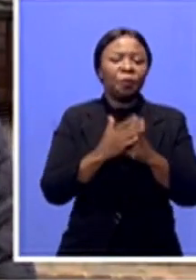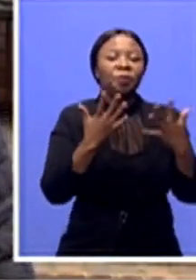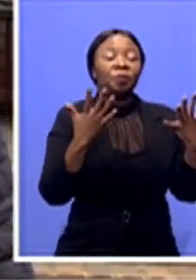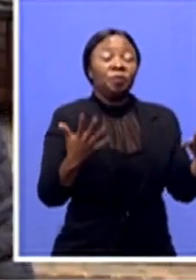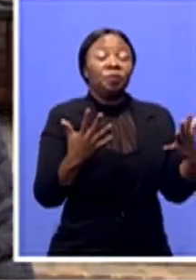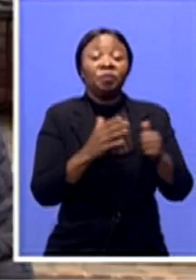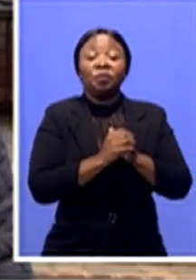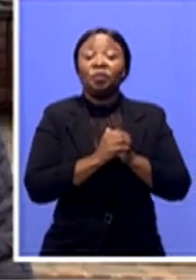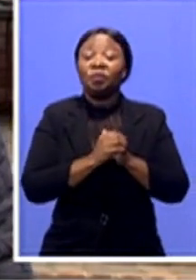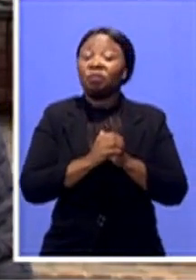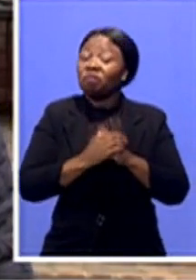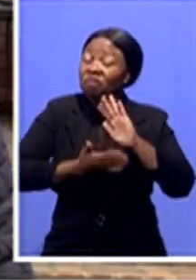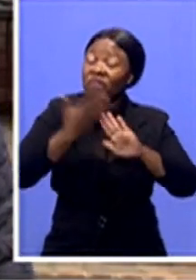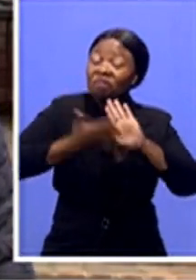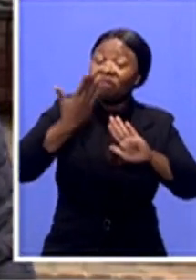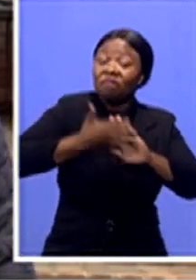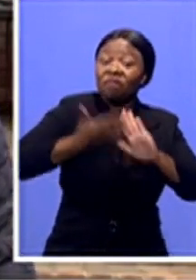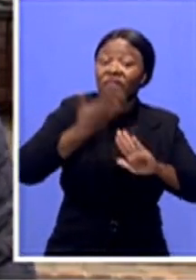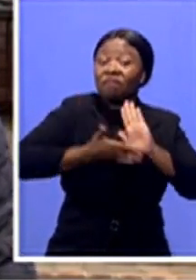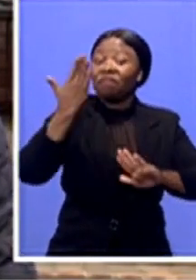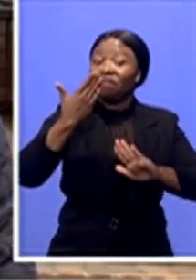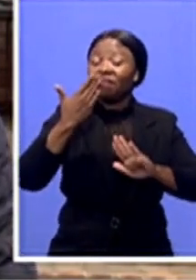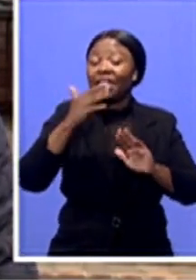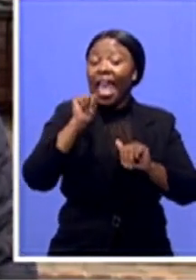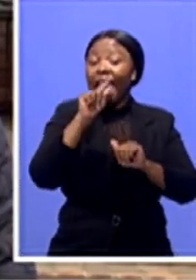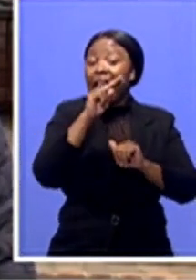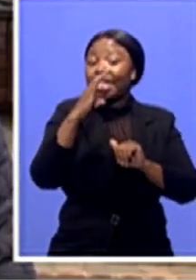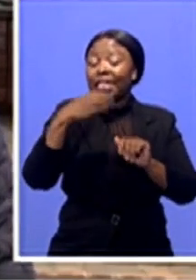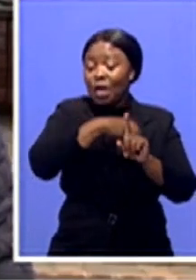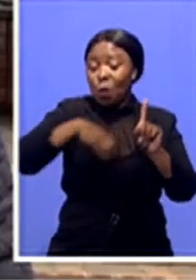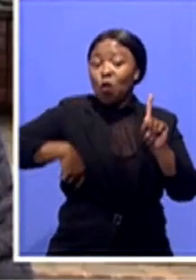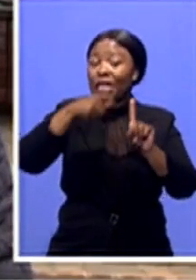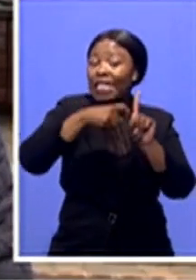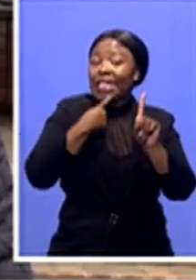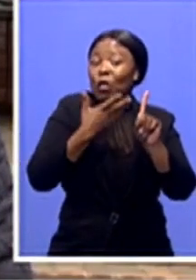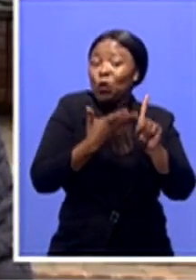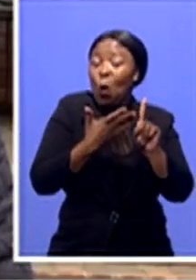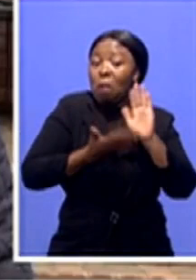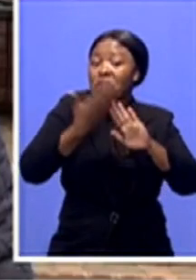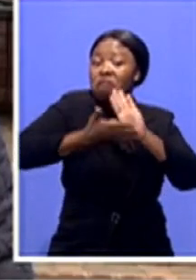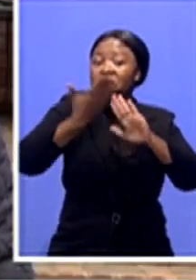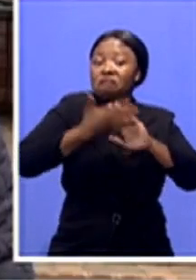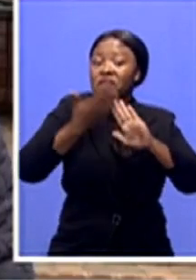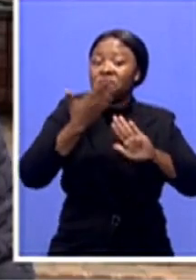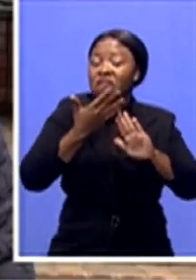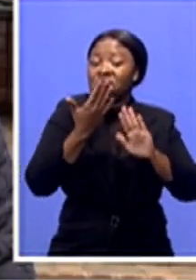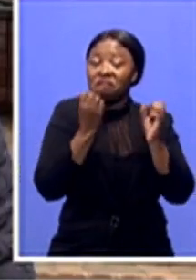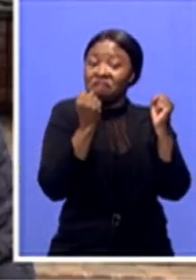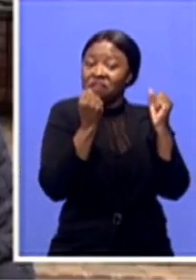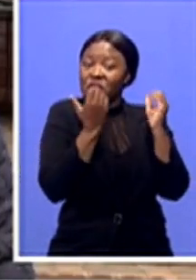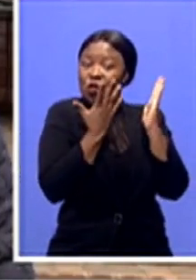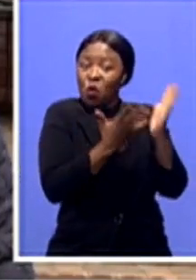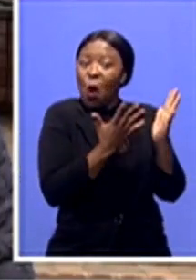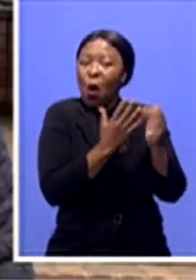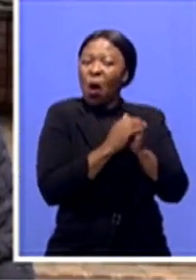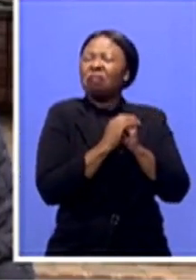to take off, says ANC President Cyril Ramaphosa. Those are the words. One thing I always say that our